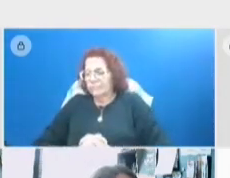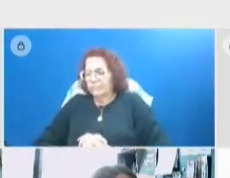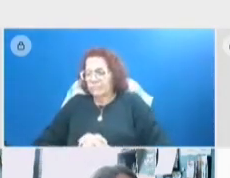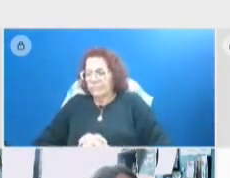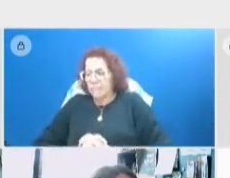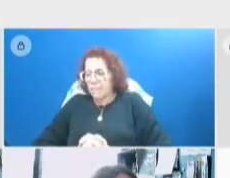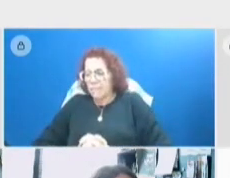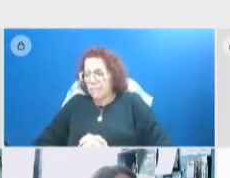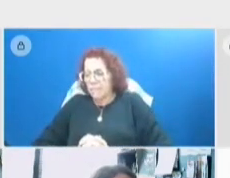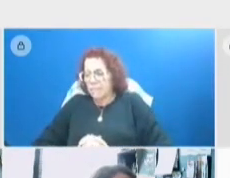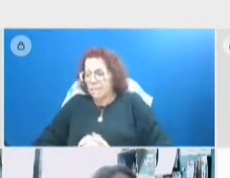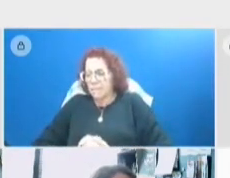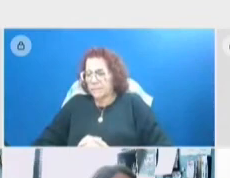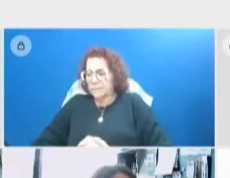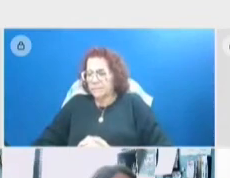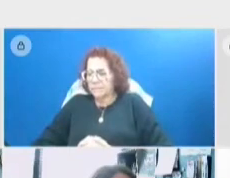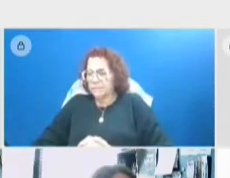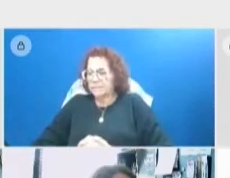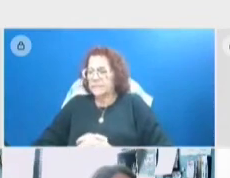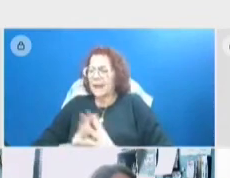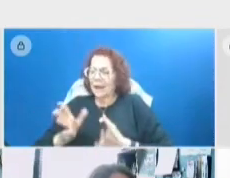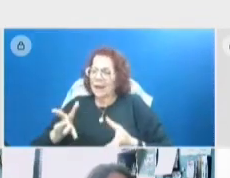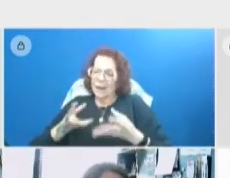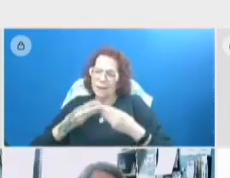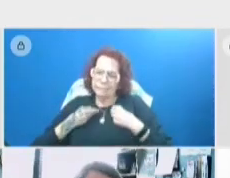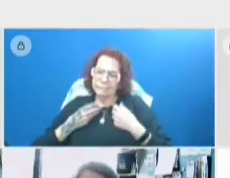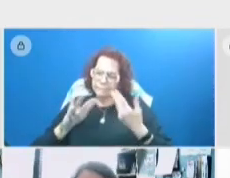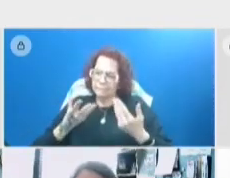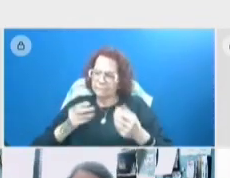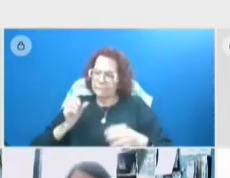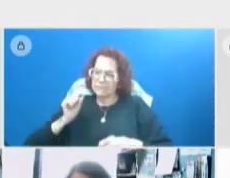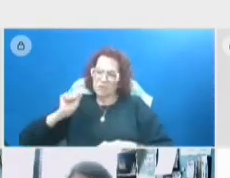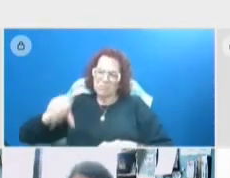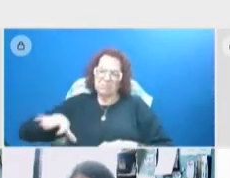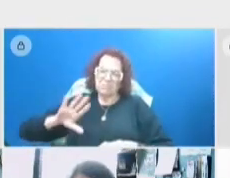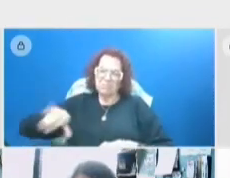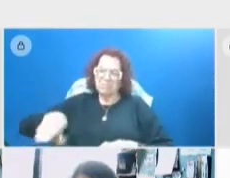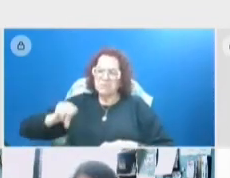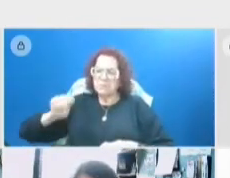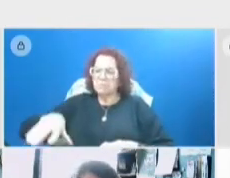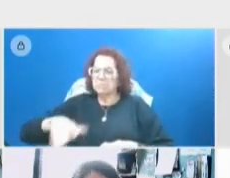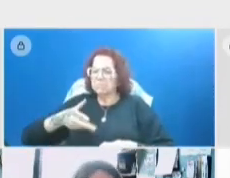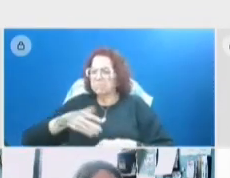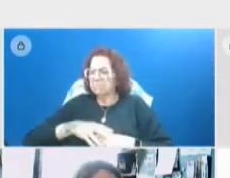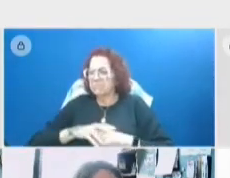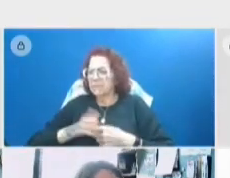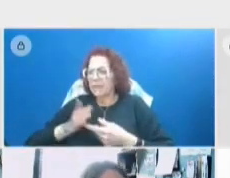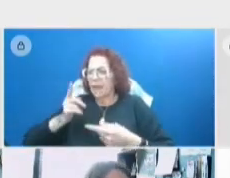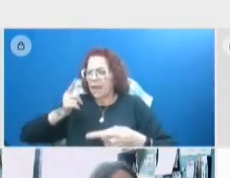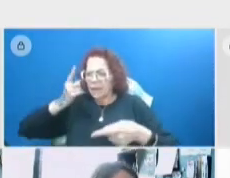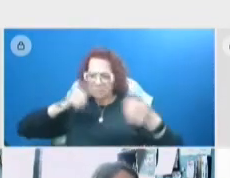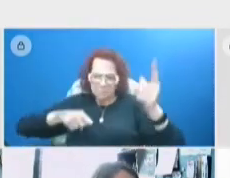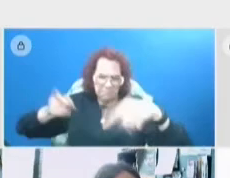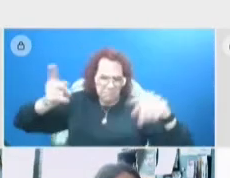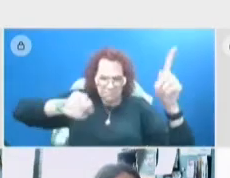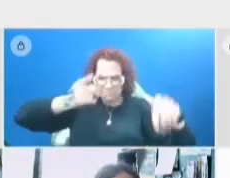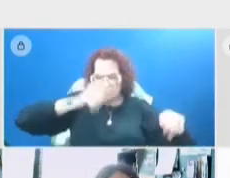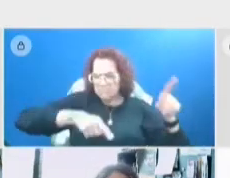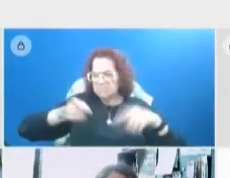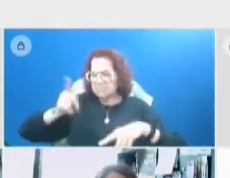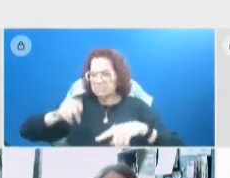I'm fine with it. I don't mind dropping it. No, I'm fine. I don't think anybody should have a two-year